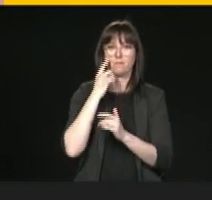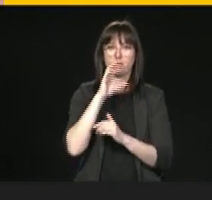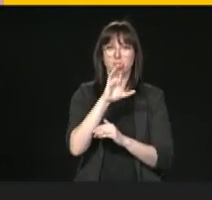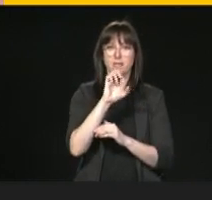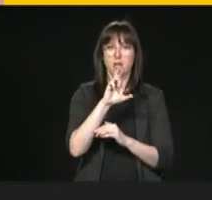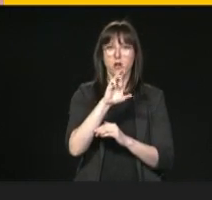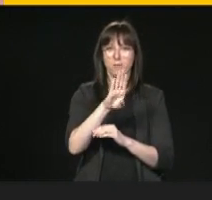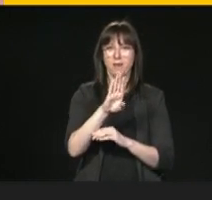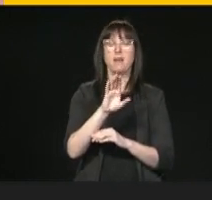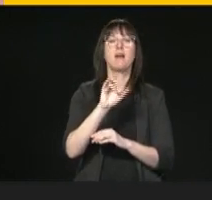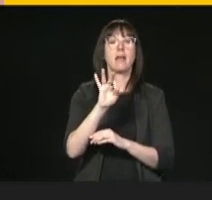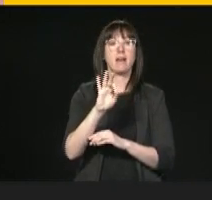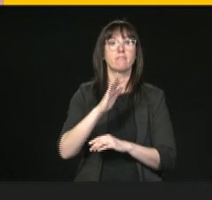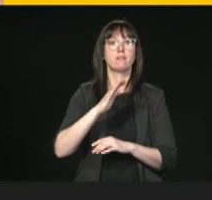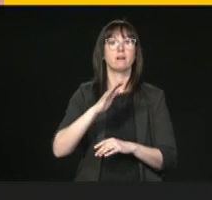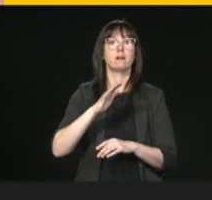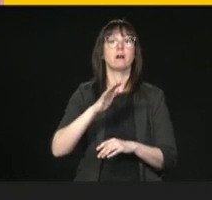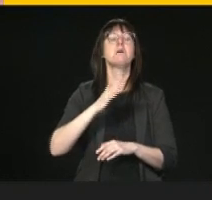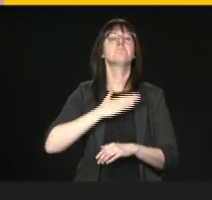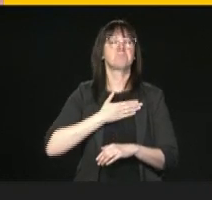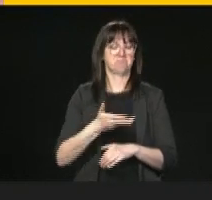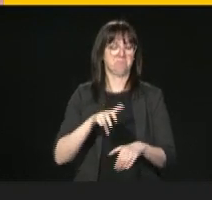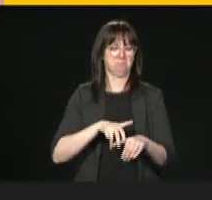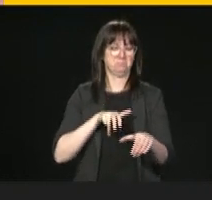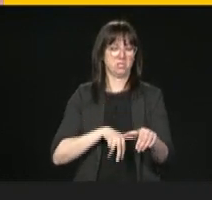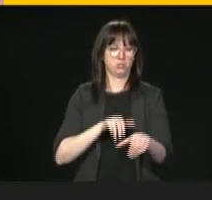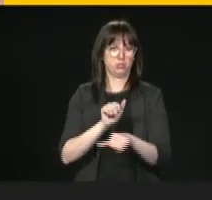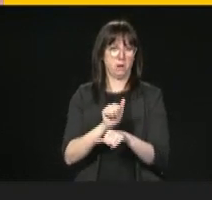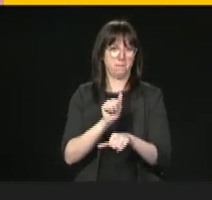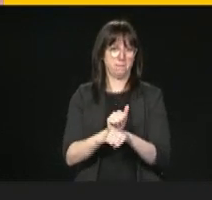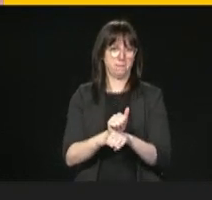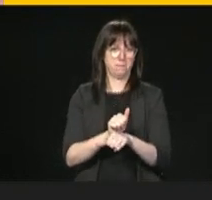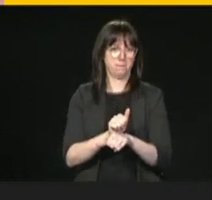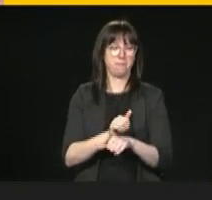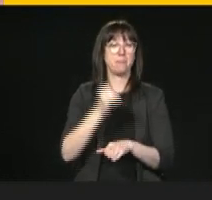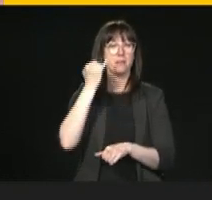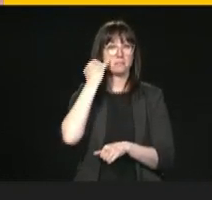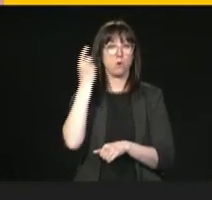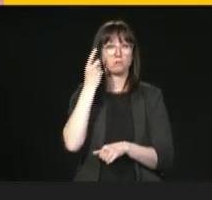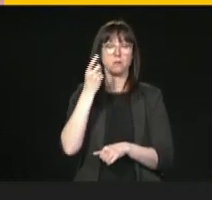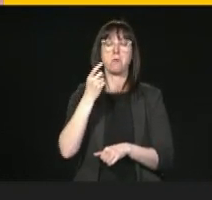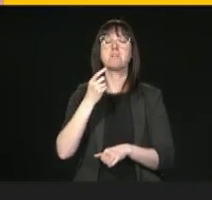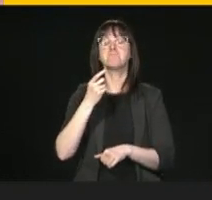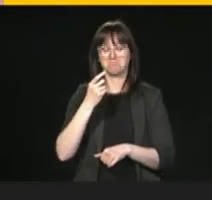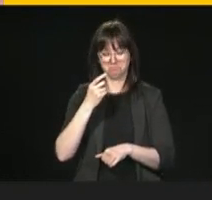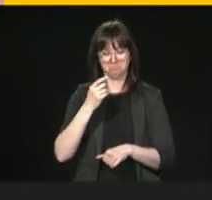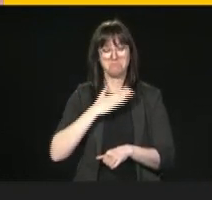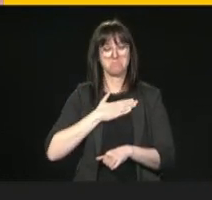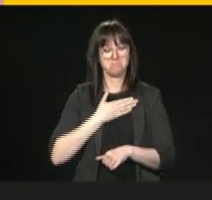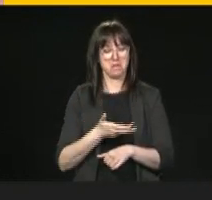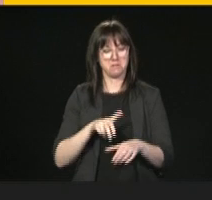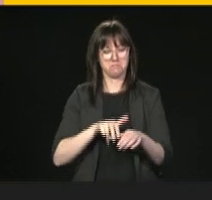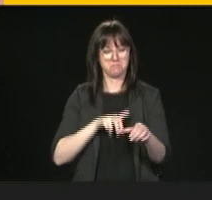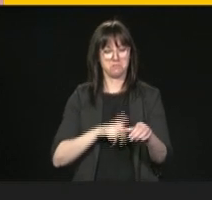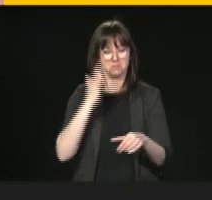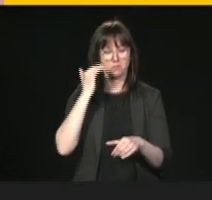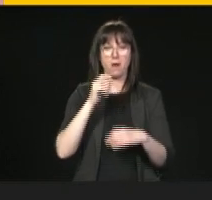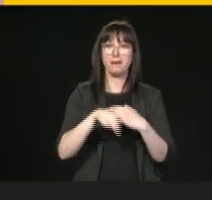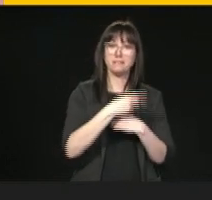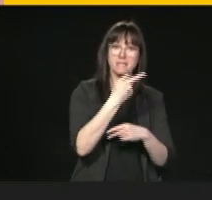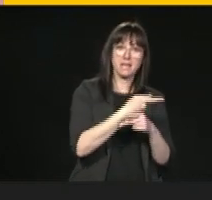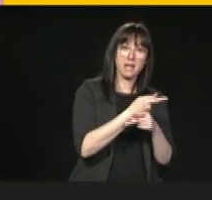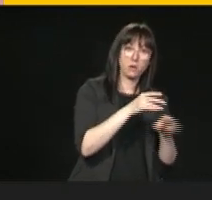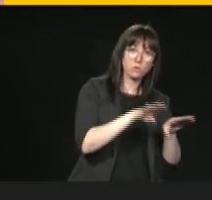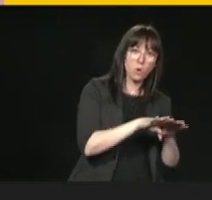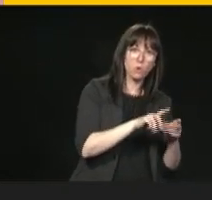job. So if someone has to leave their job because their daycare is closed and they have to take care of their kids, or they don't feel it's safe to go